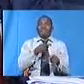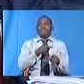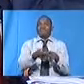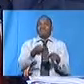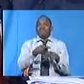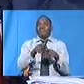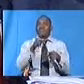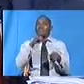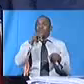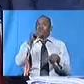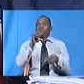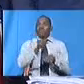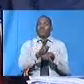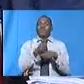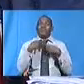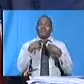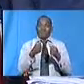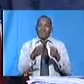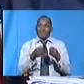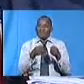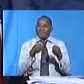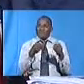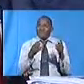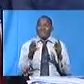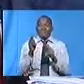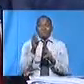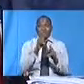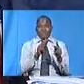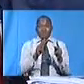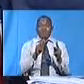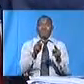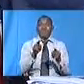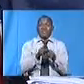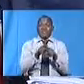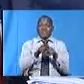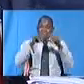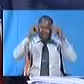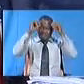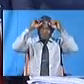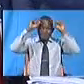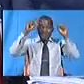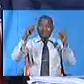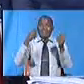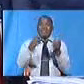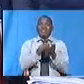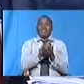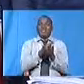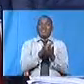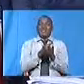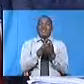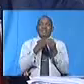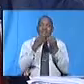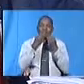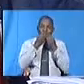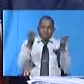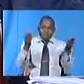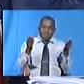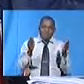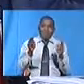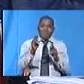properly, several people, including the President of the country at the time and now, made suggestions on air